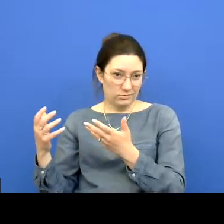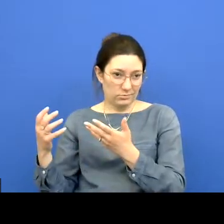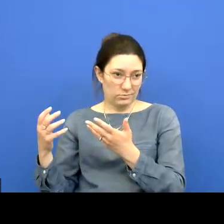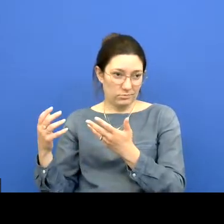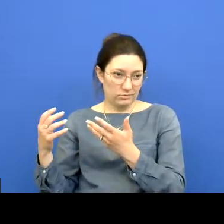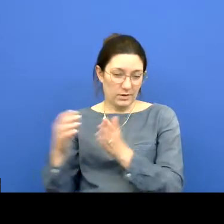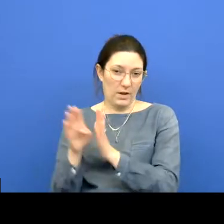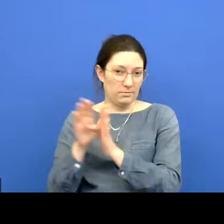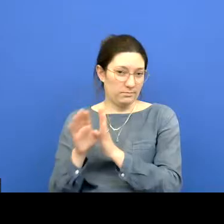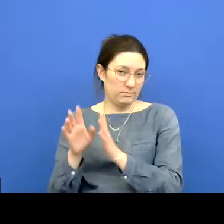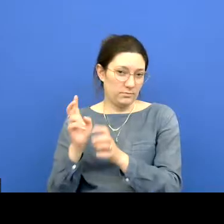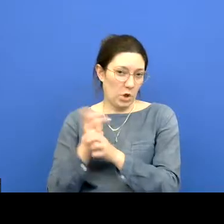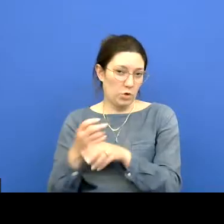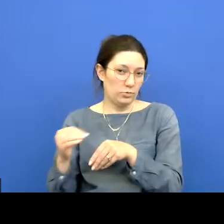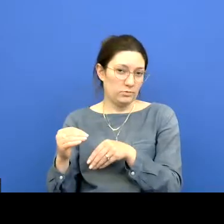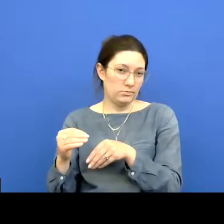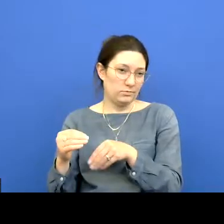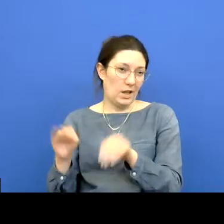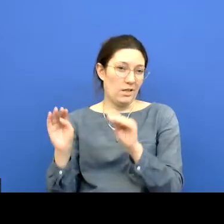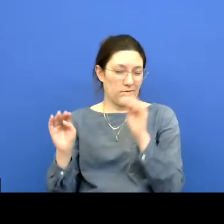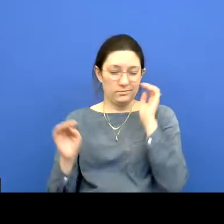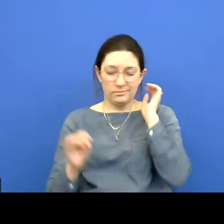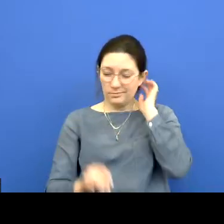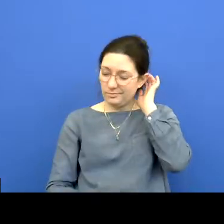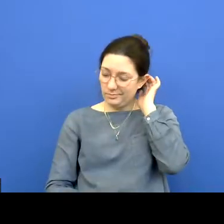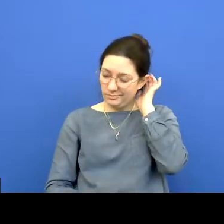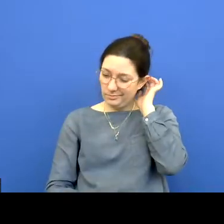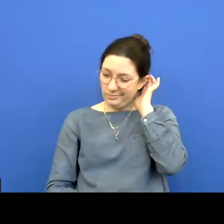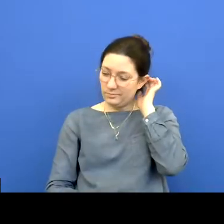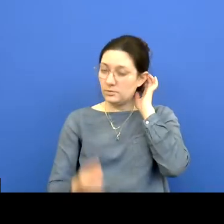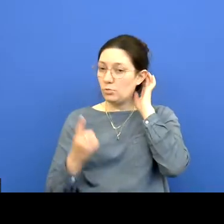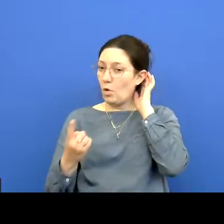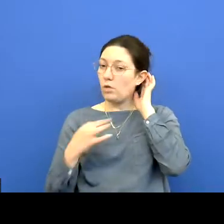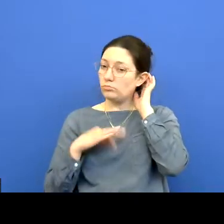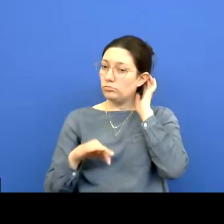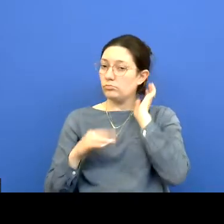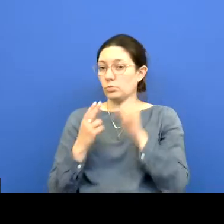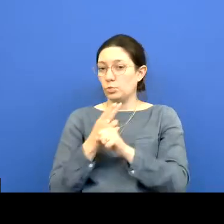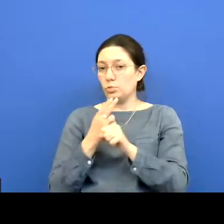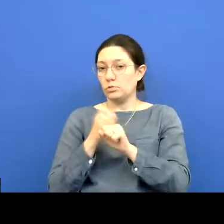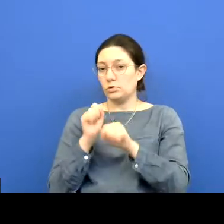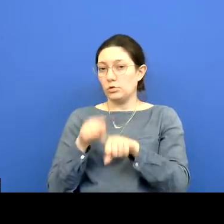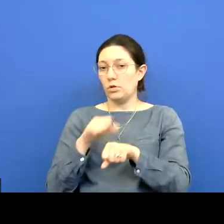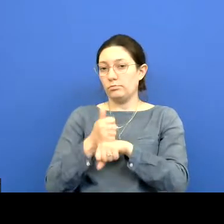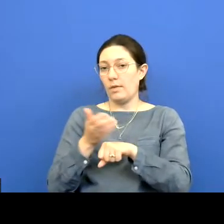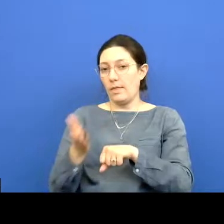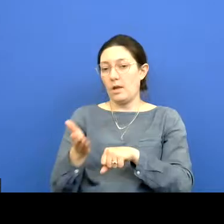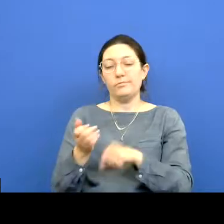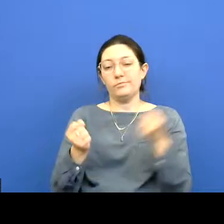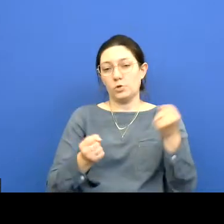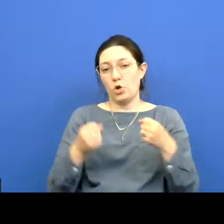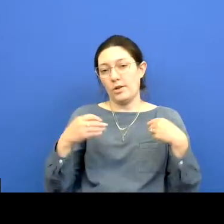to develop. One of the uses that could potentially go in there is a car dealership.